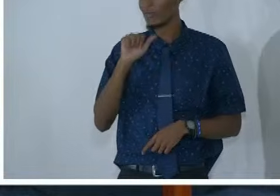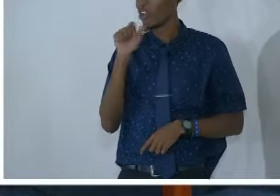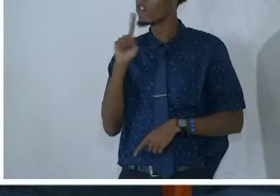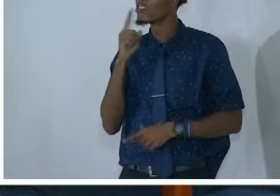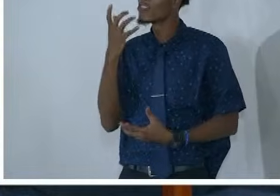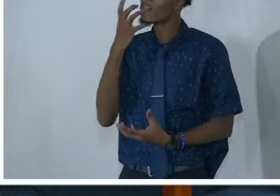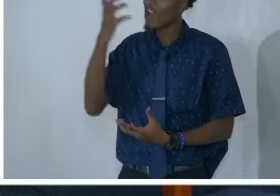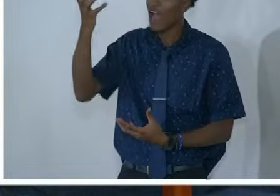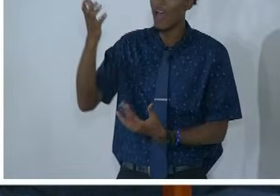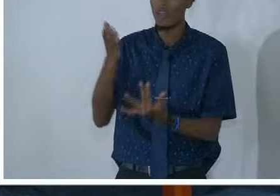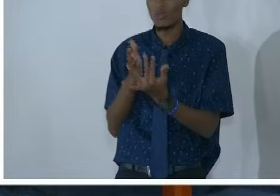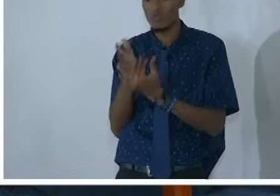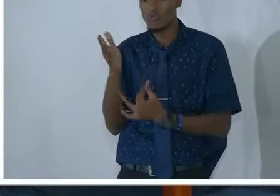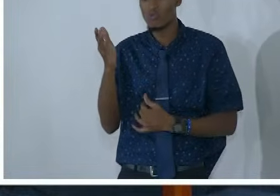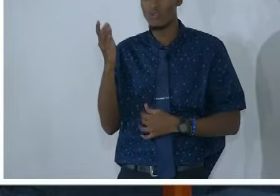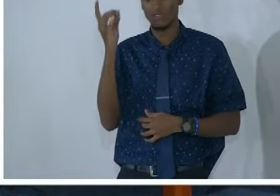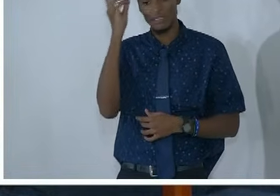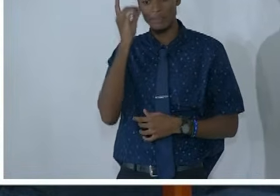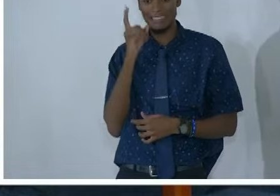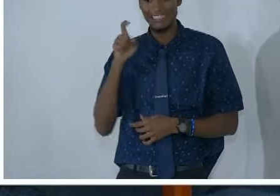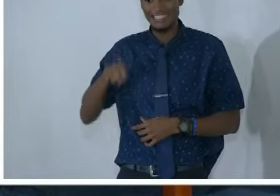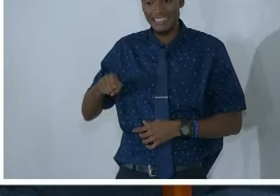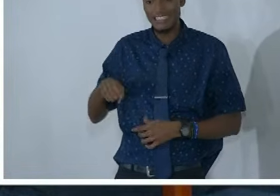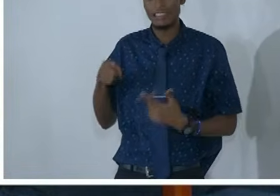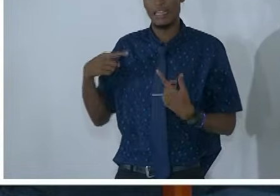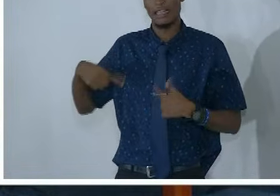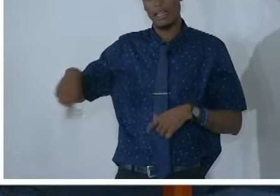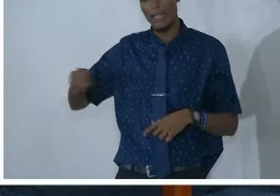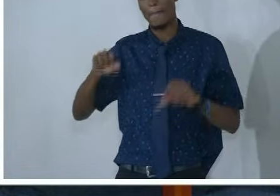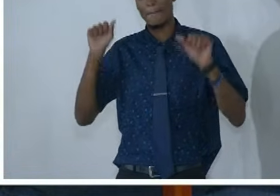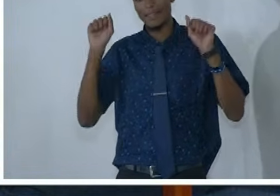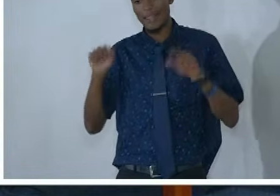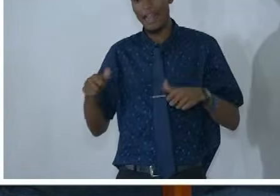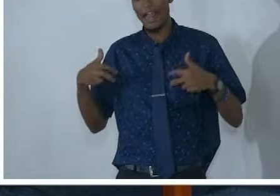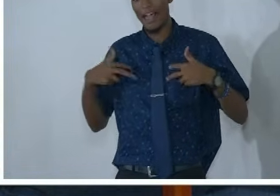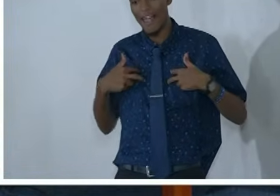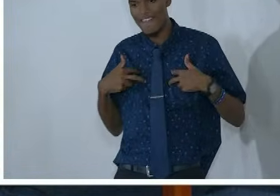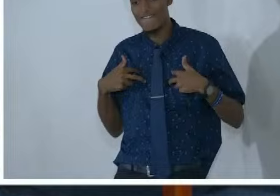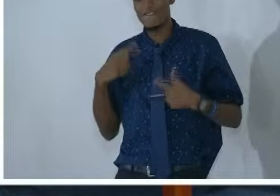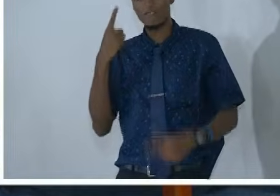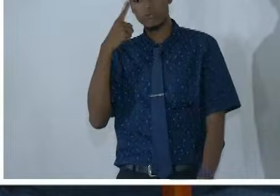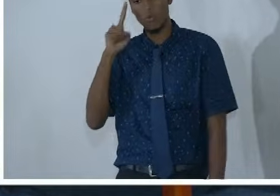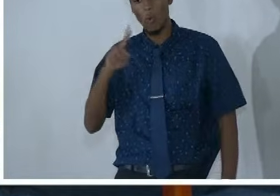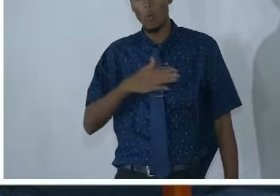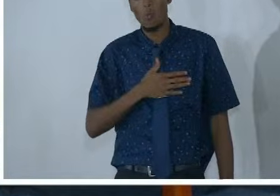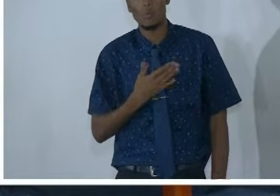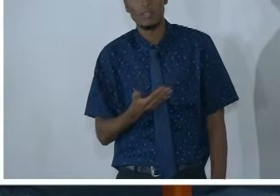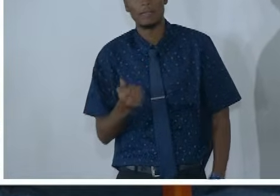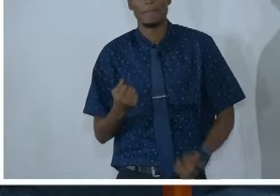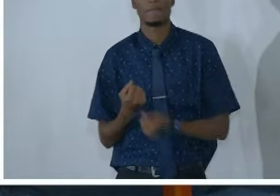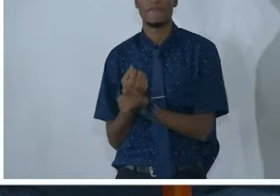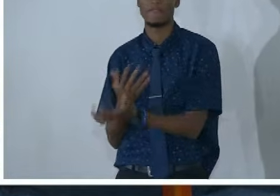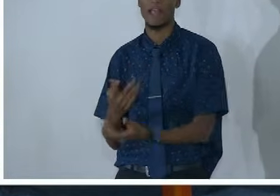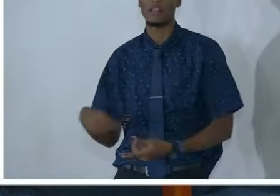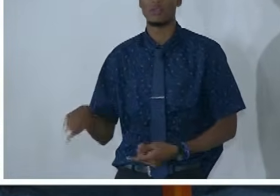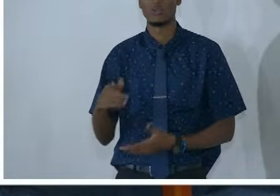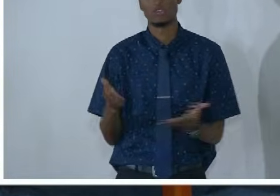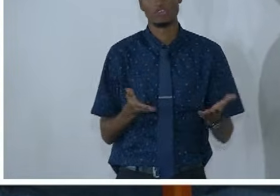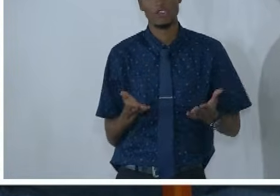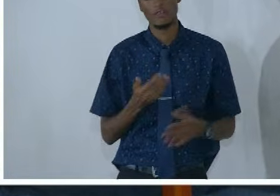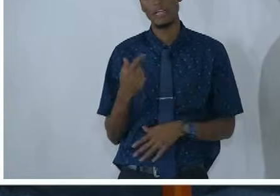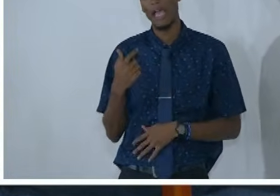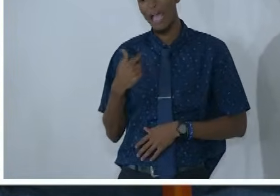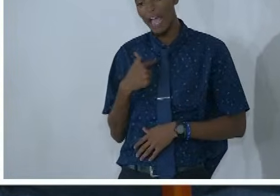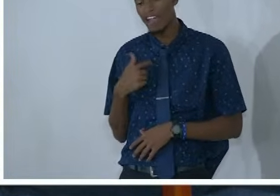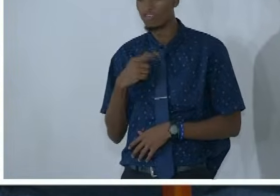any domestic needs can have on their willingness to provide those services. And